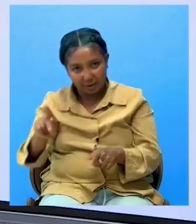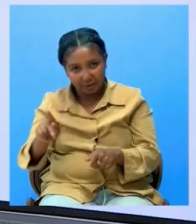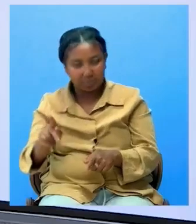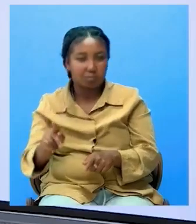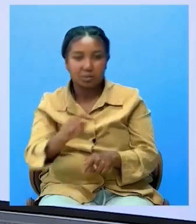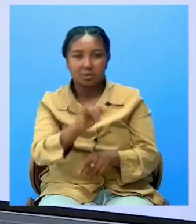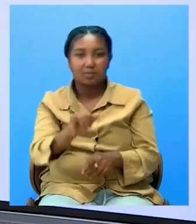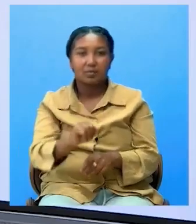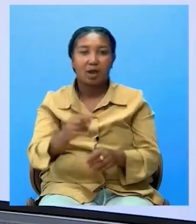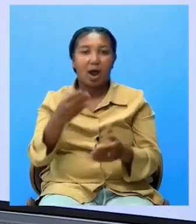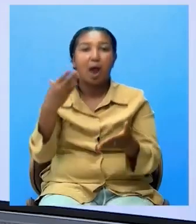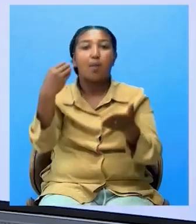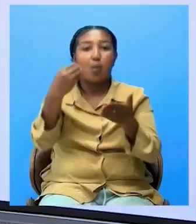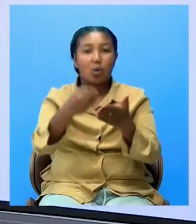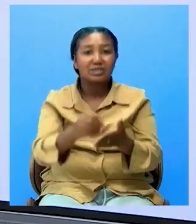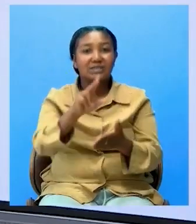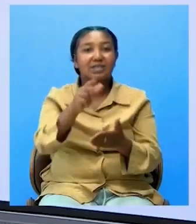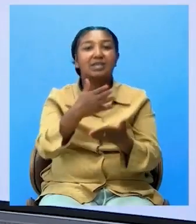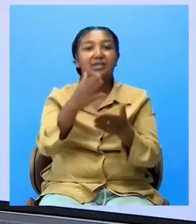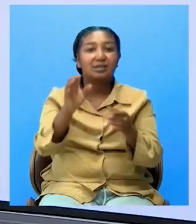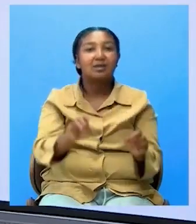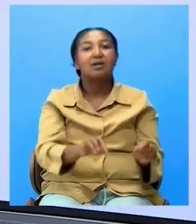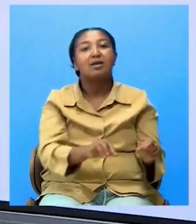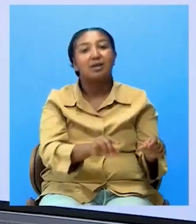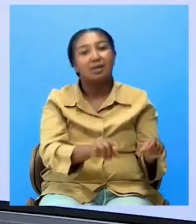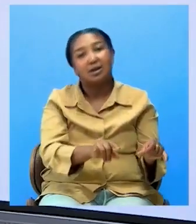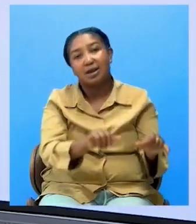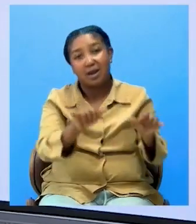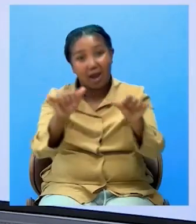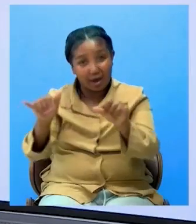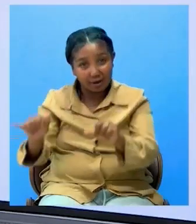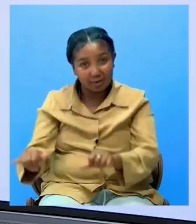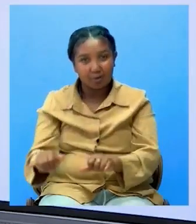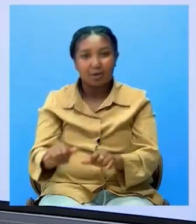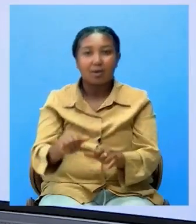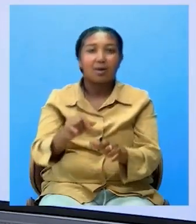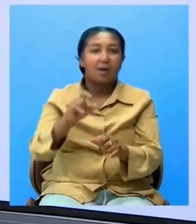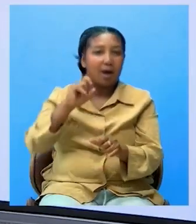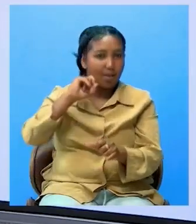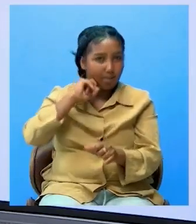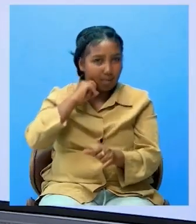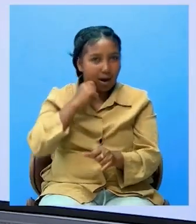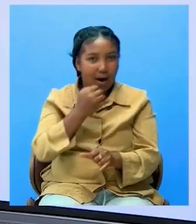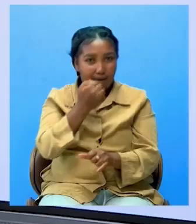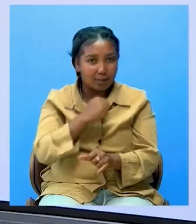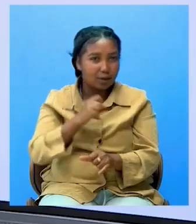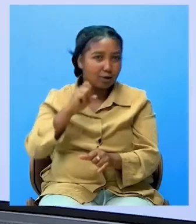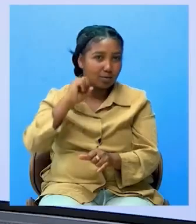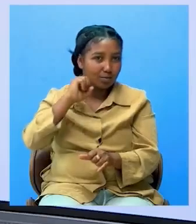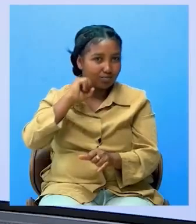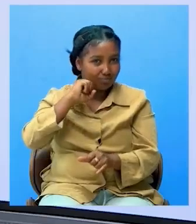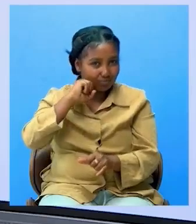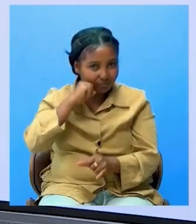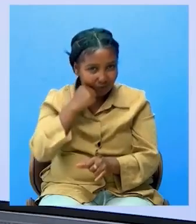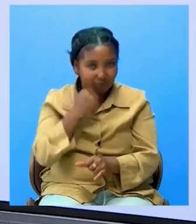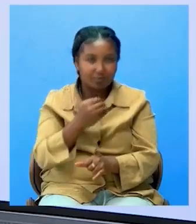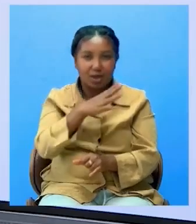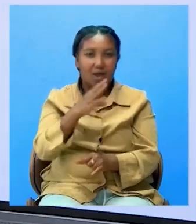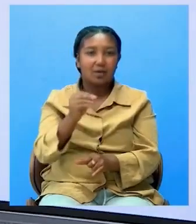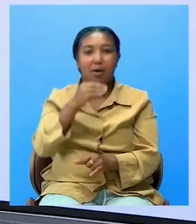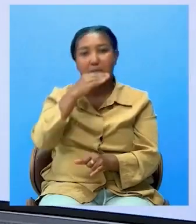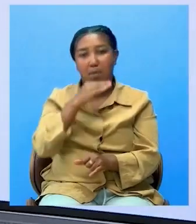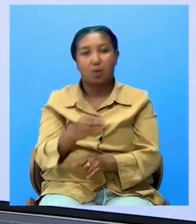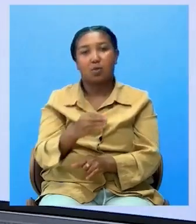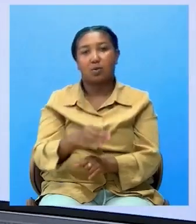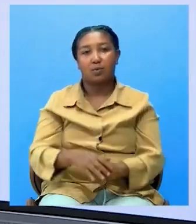bought 3 things like apple, orange, and a mango. Is it clear? Another